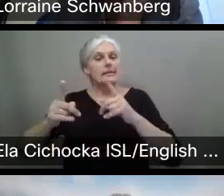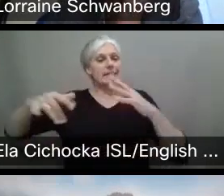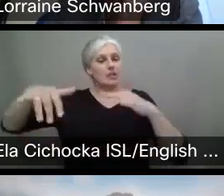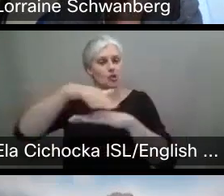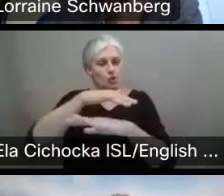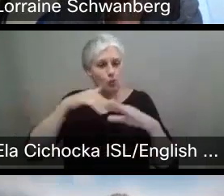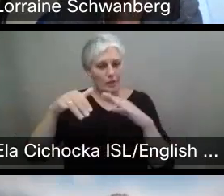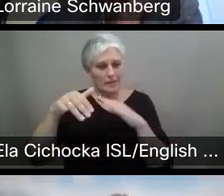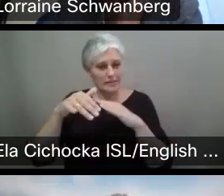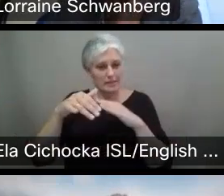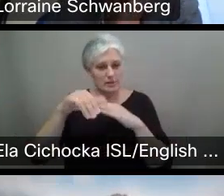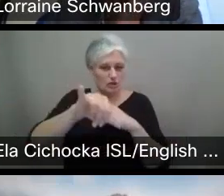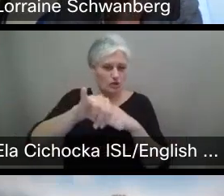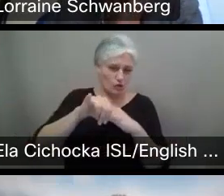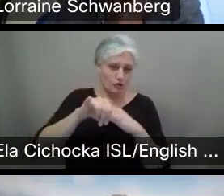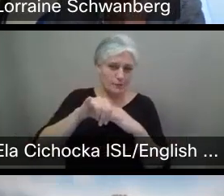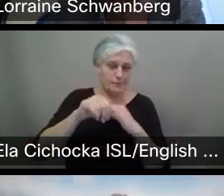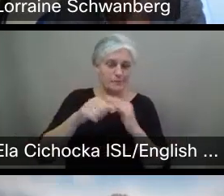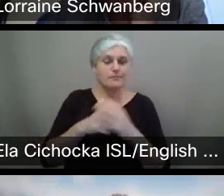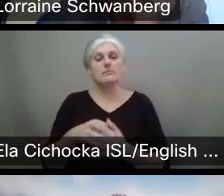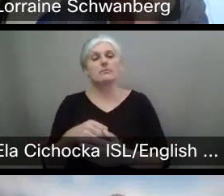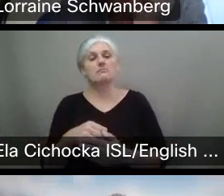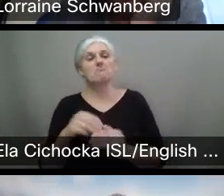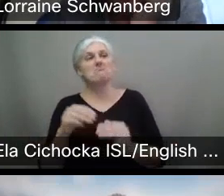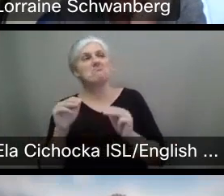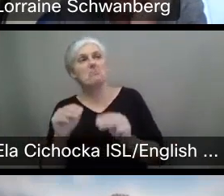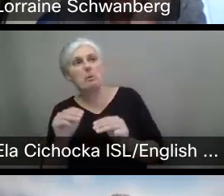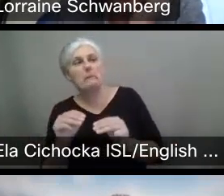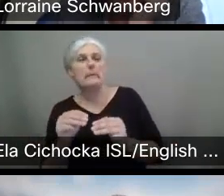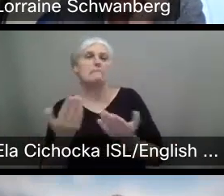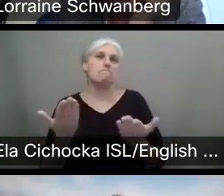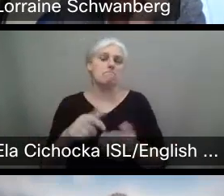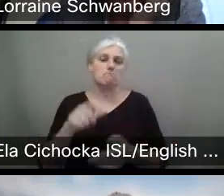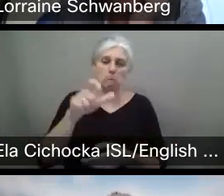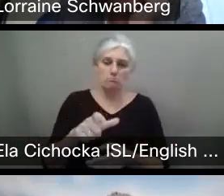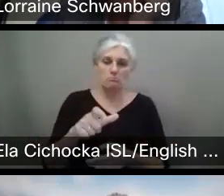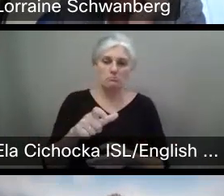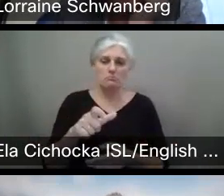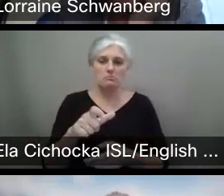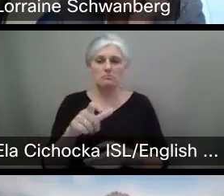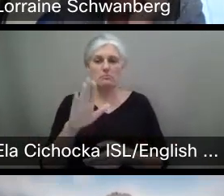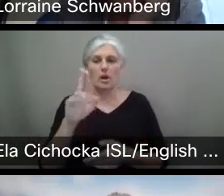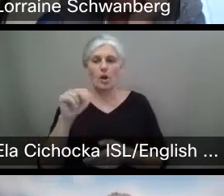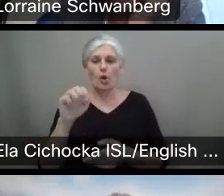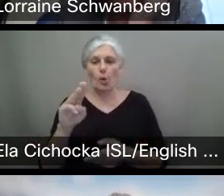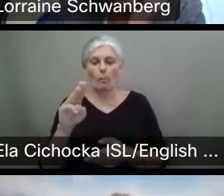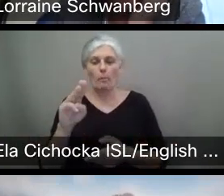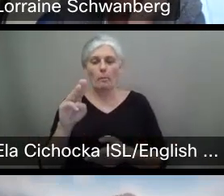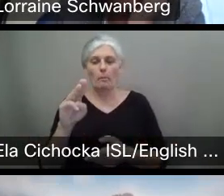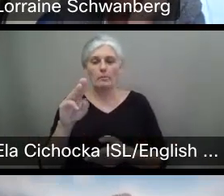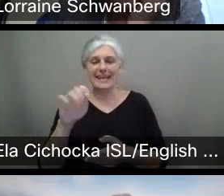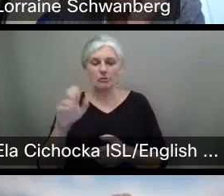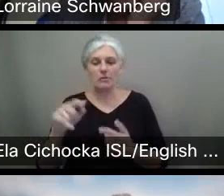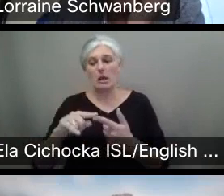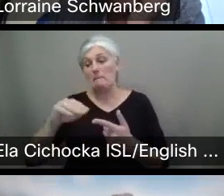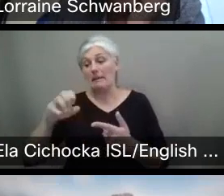within surgery, where perhaps a patient has a lumpectomy or a mastectomy rather than the other